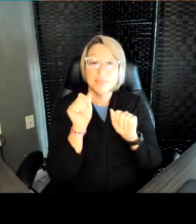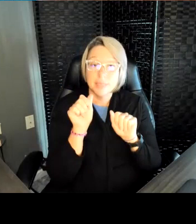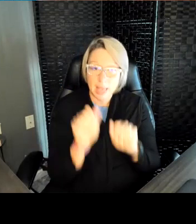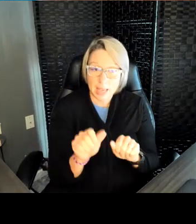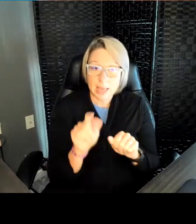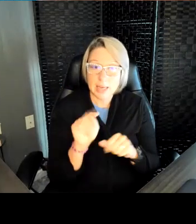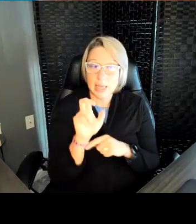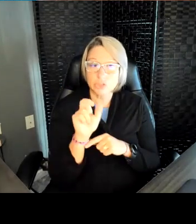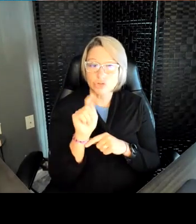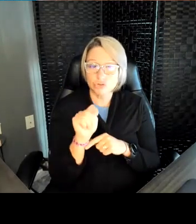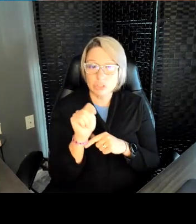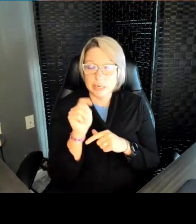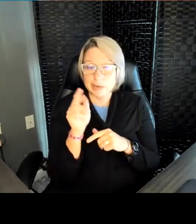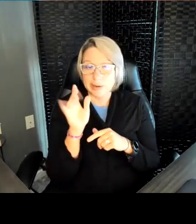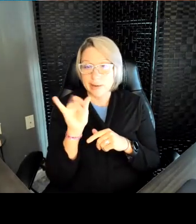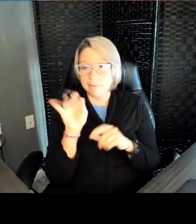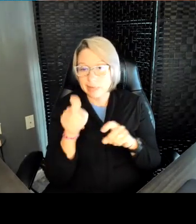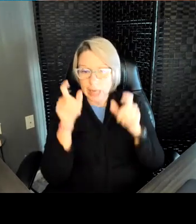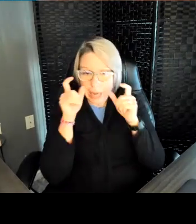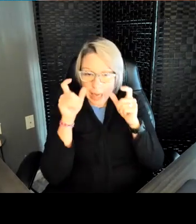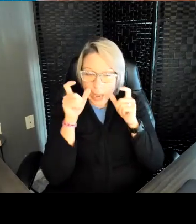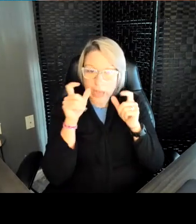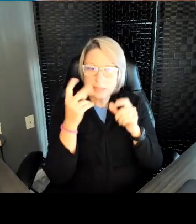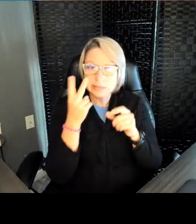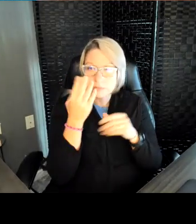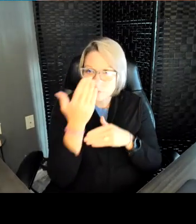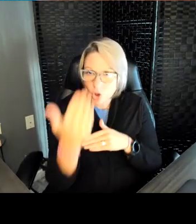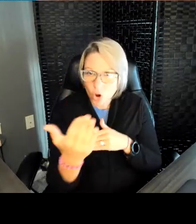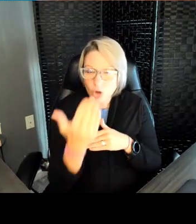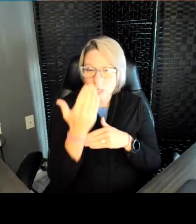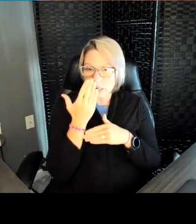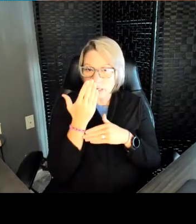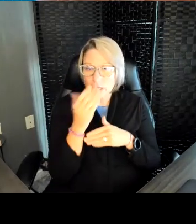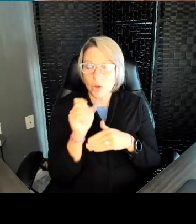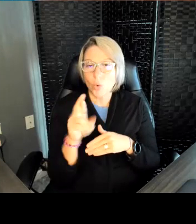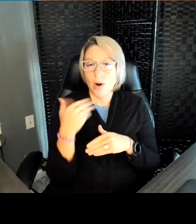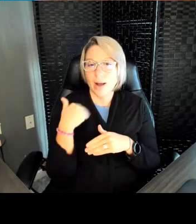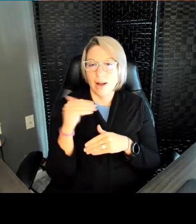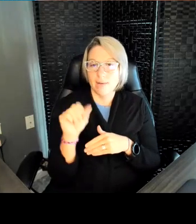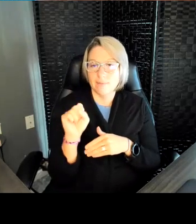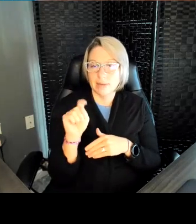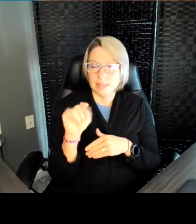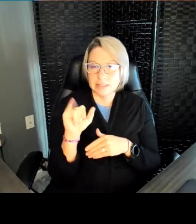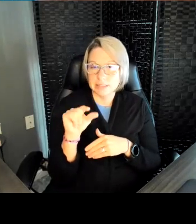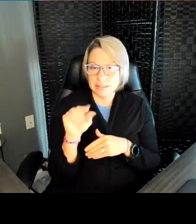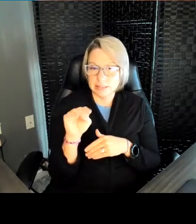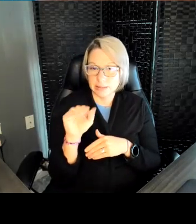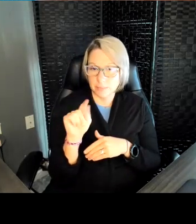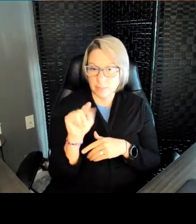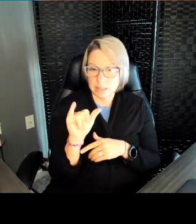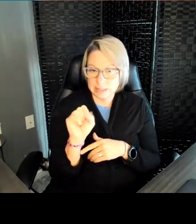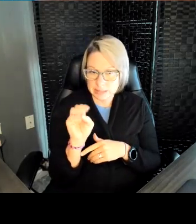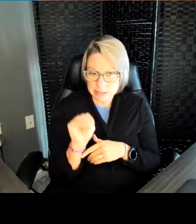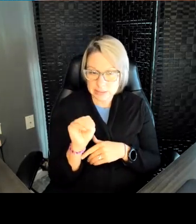that a little bit yesterday, that kids can be nearsighted or farsighted or have astigmatism. They are licensed through a